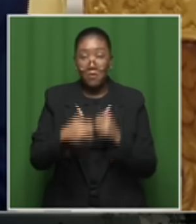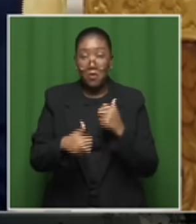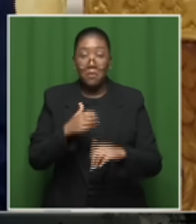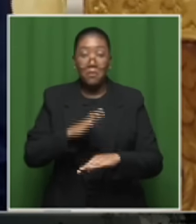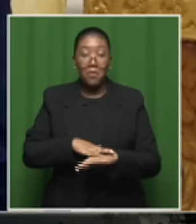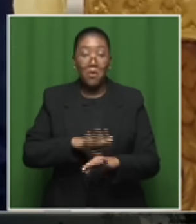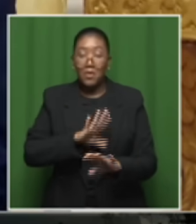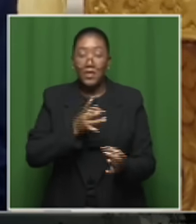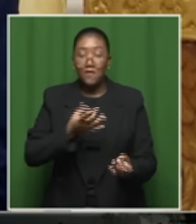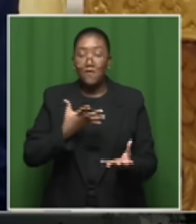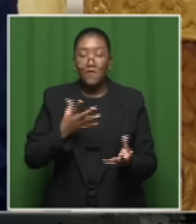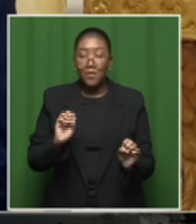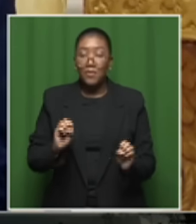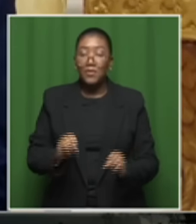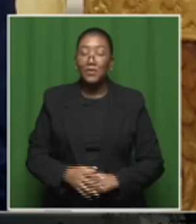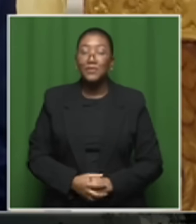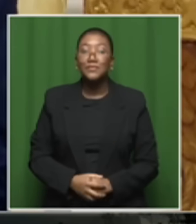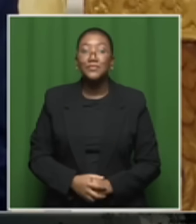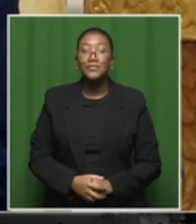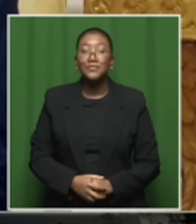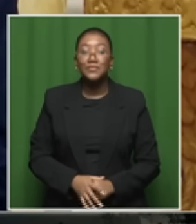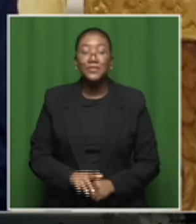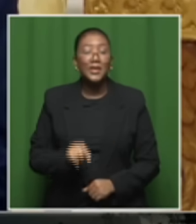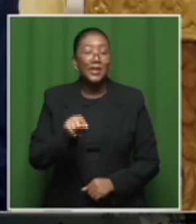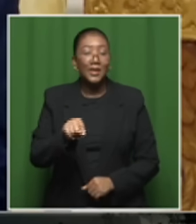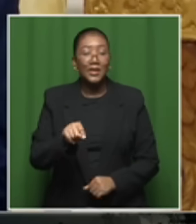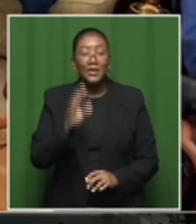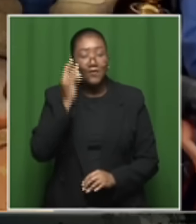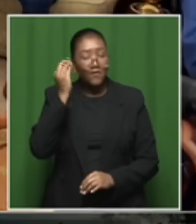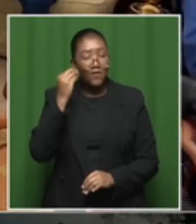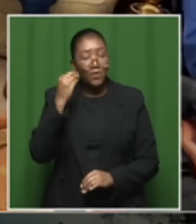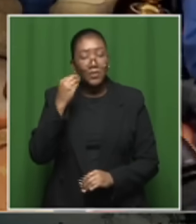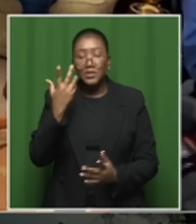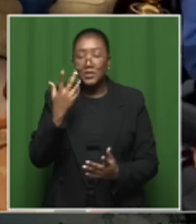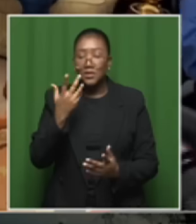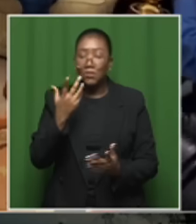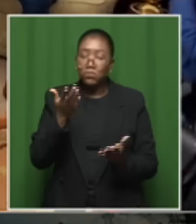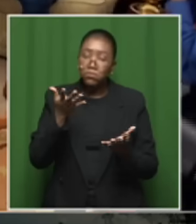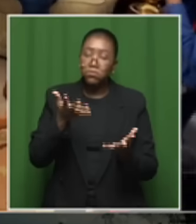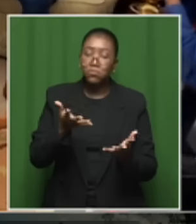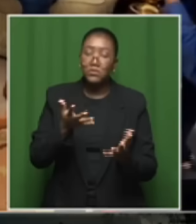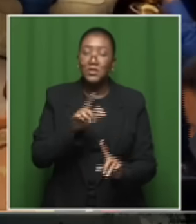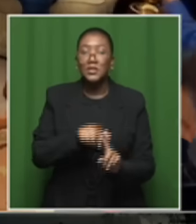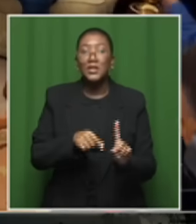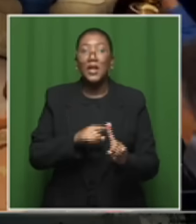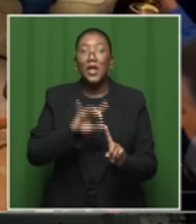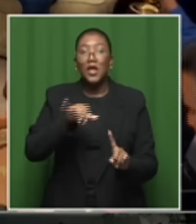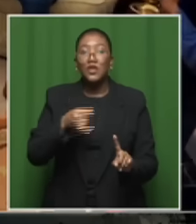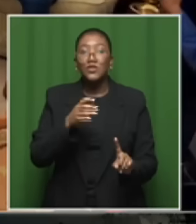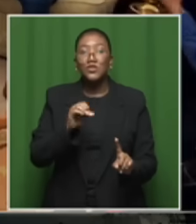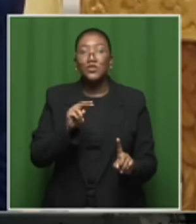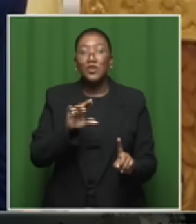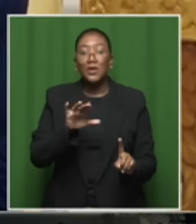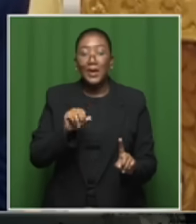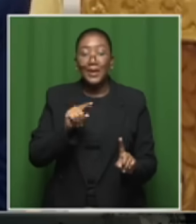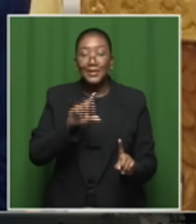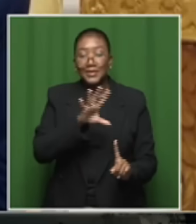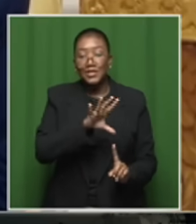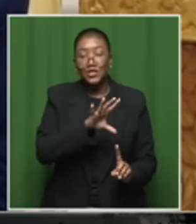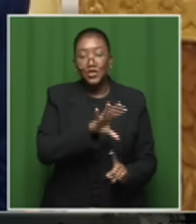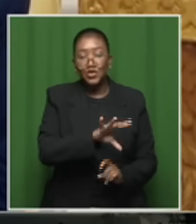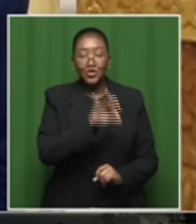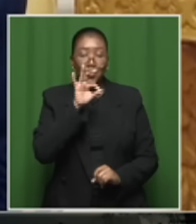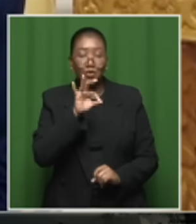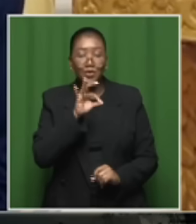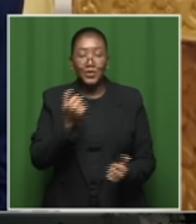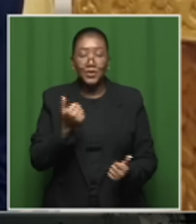I don't think this thing is in a public domain. When Mcebisi Jonas was appointed, these issues came up. And